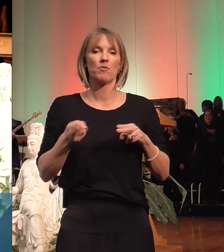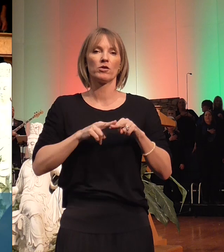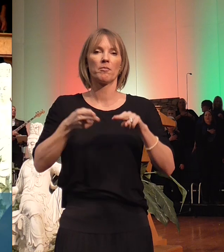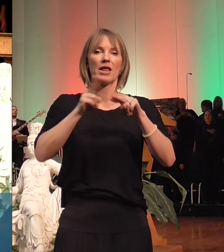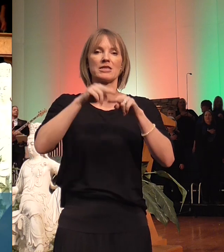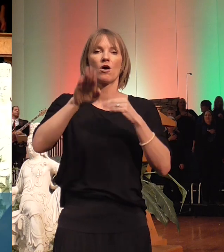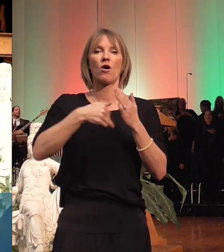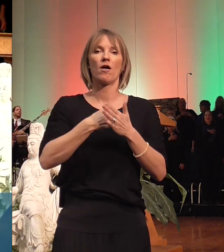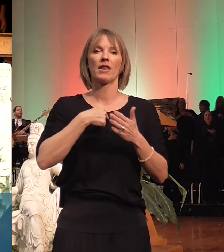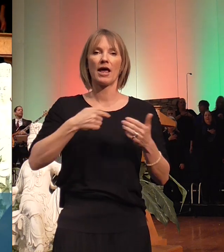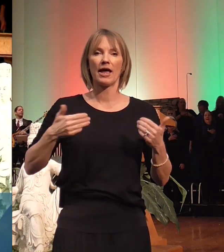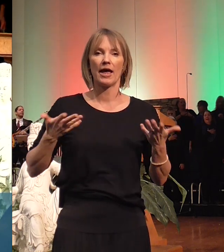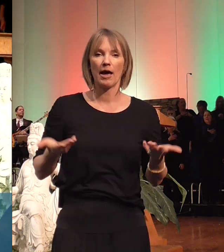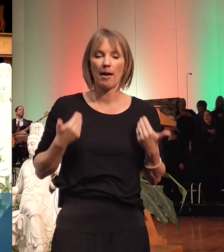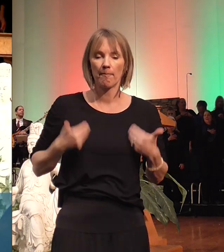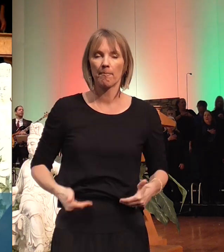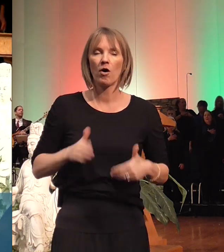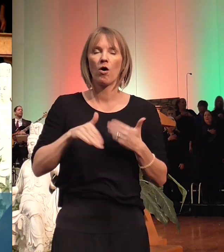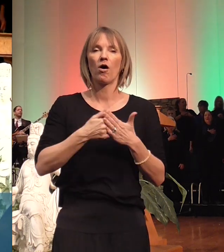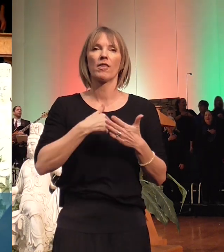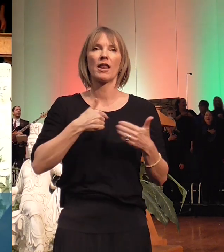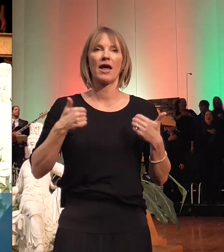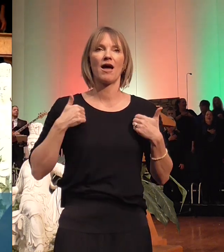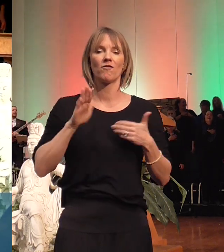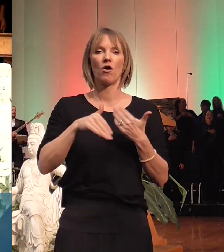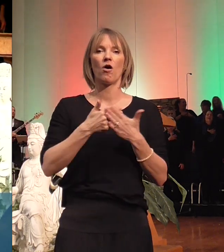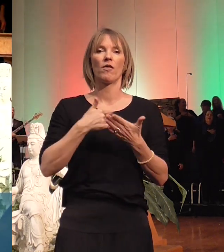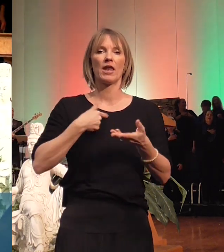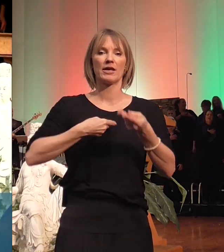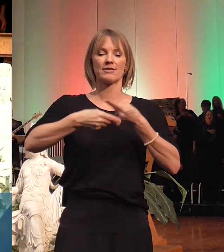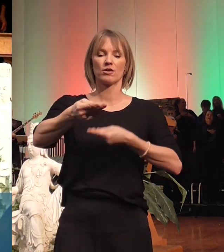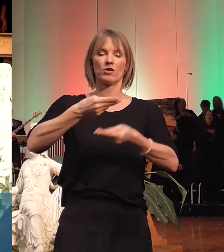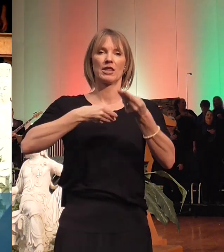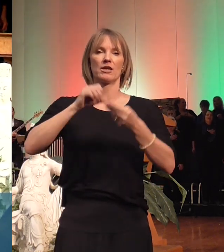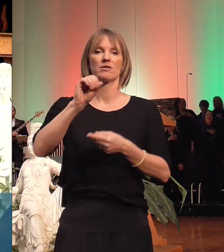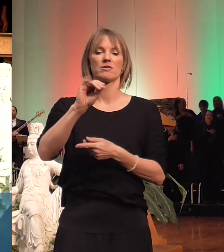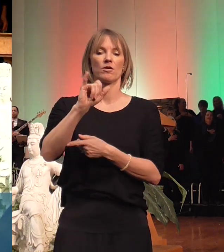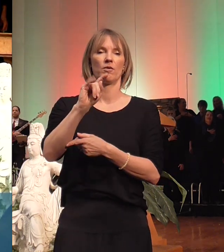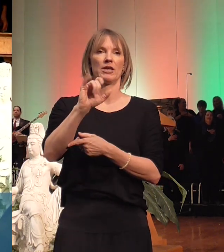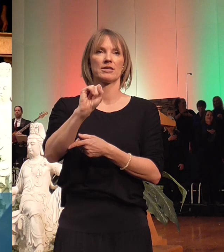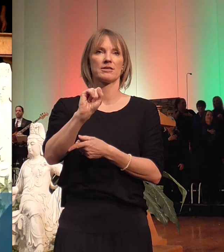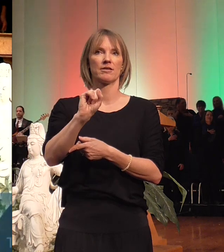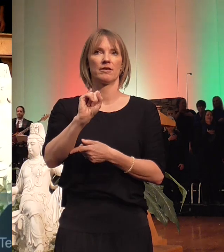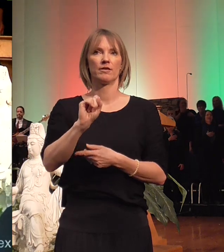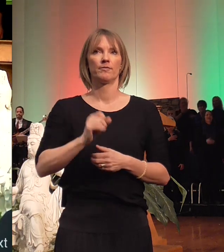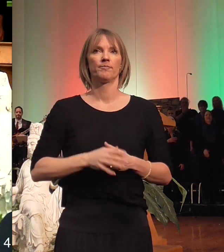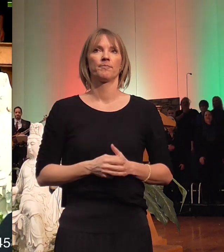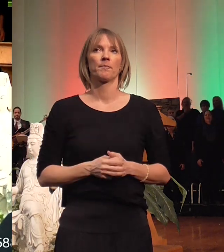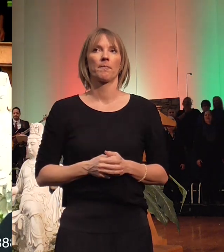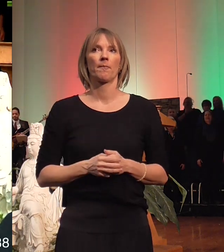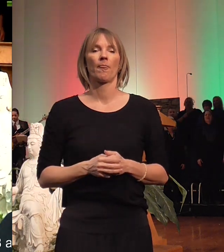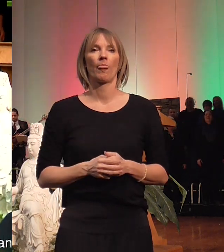blesses and multiplies all that I am, all that I have, and all that I circulate. And so it is.